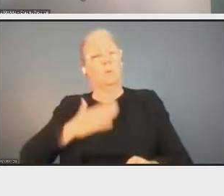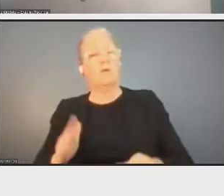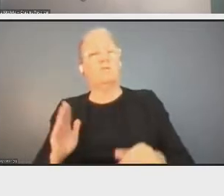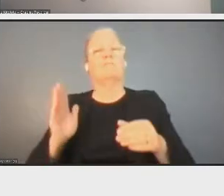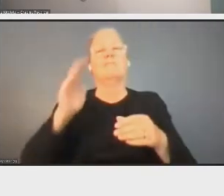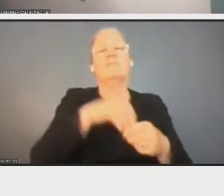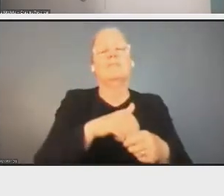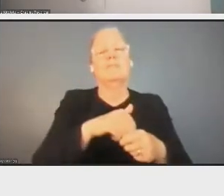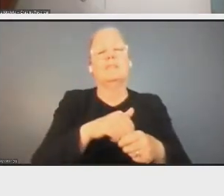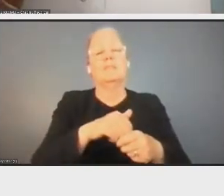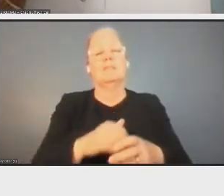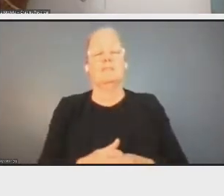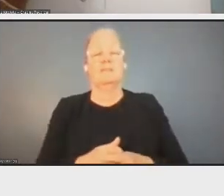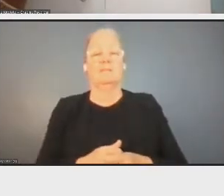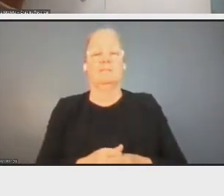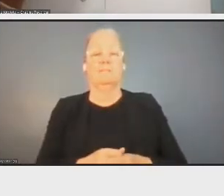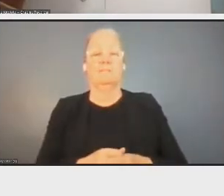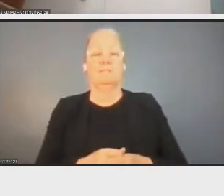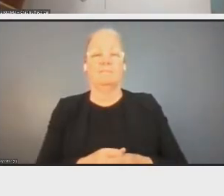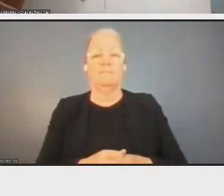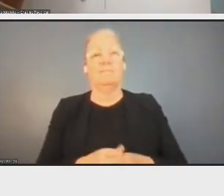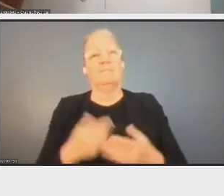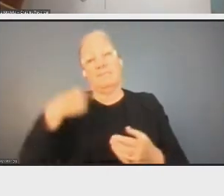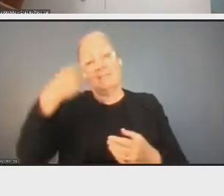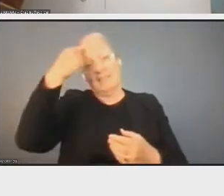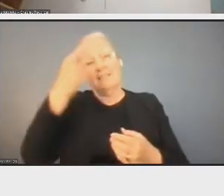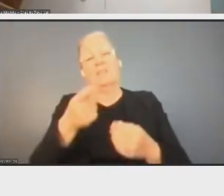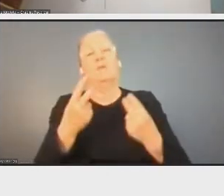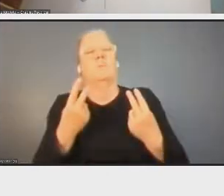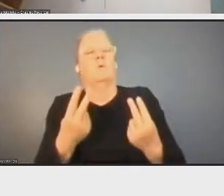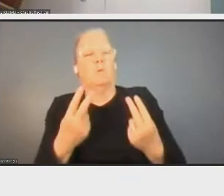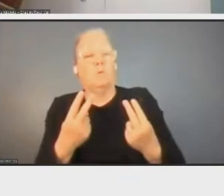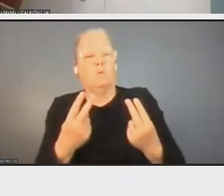there is a need to maintain permanently